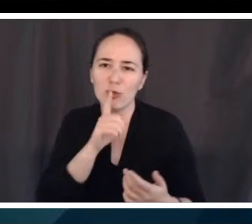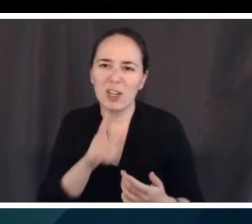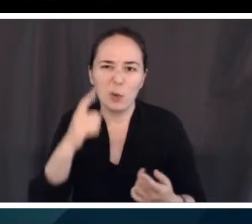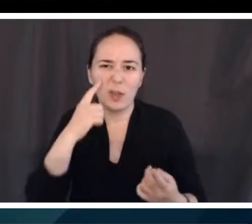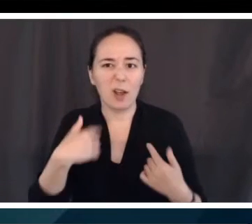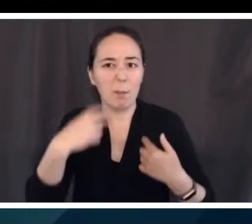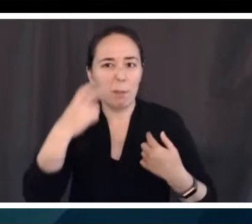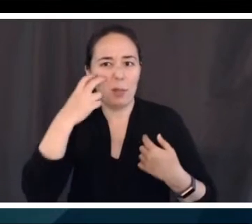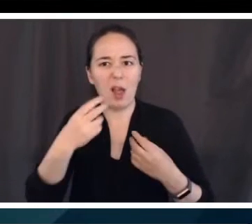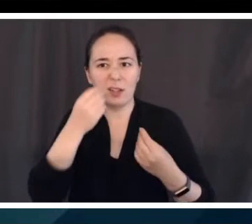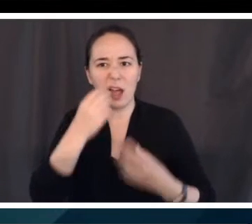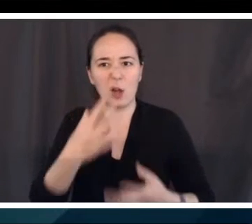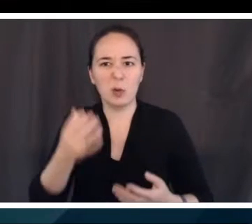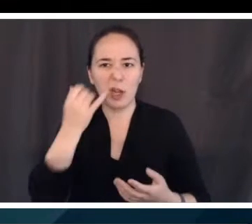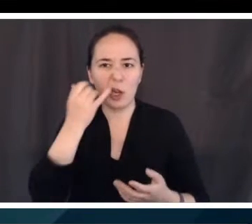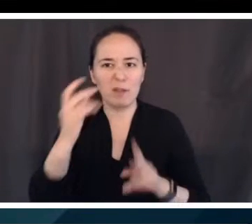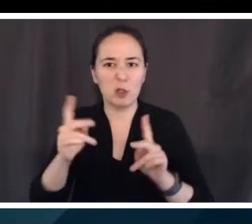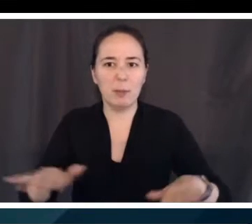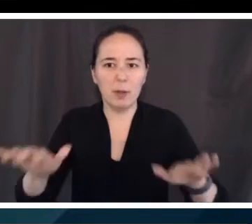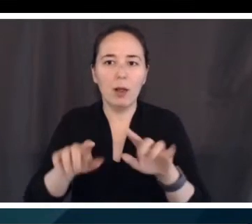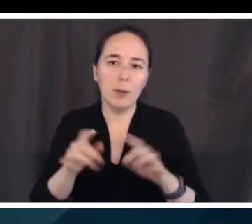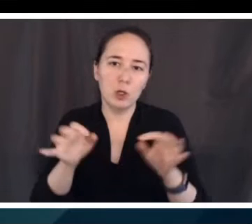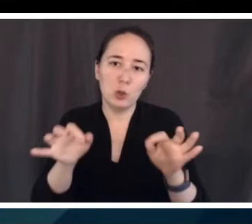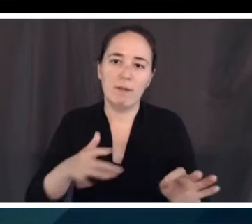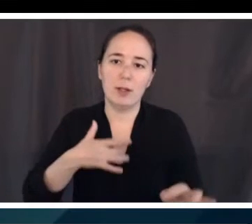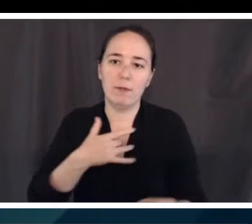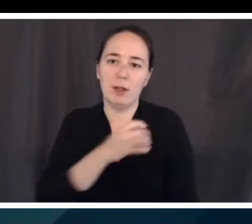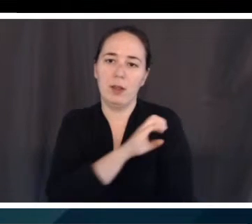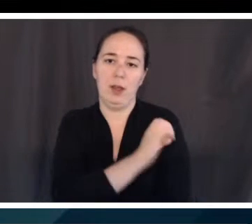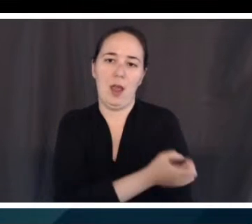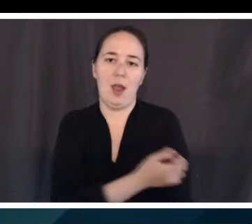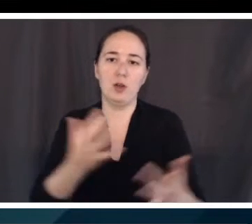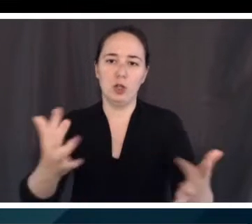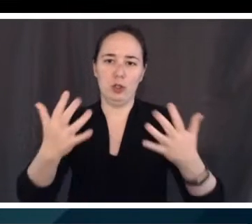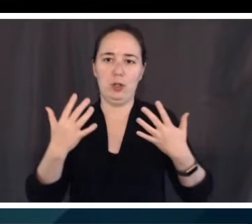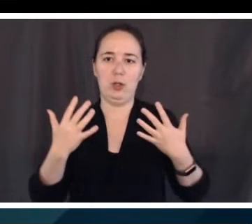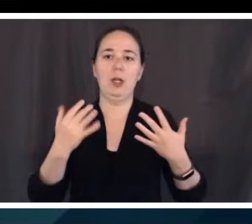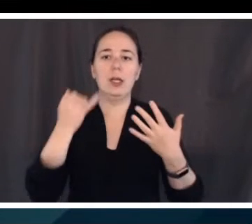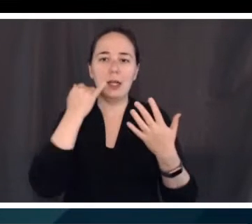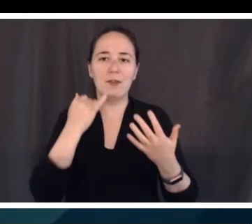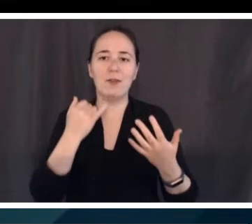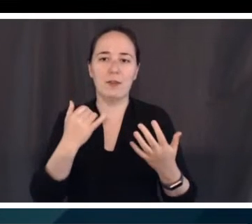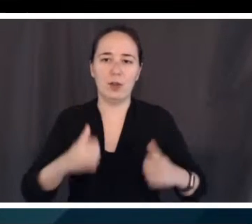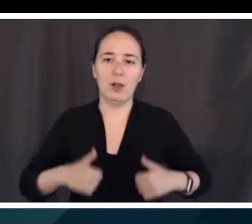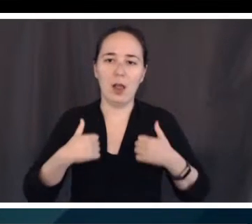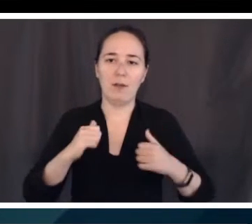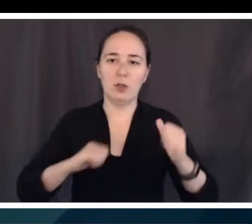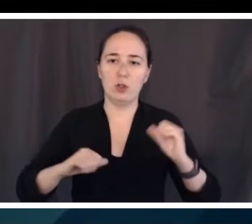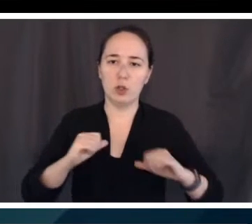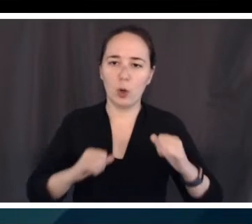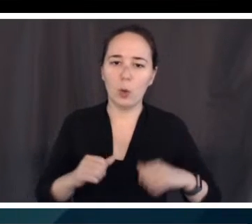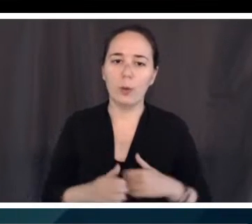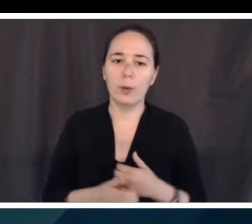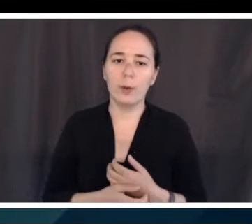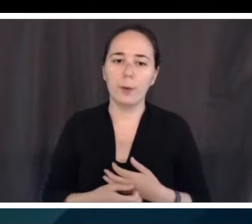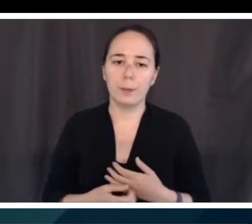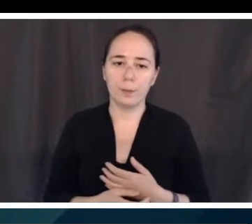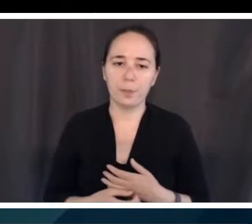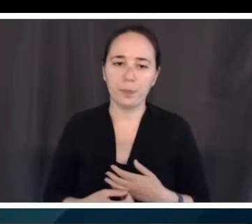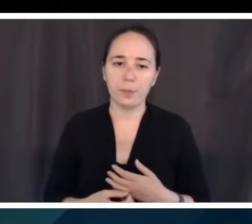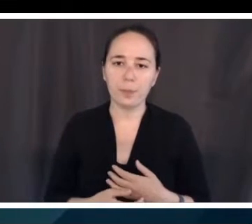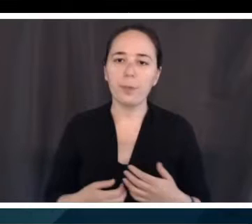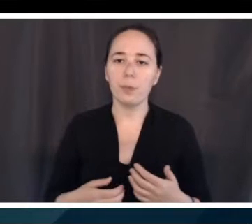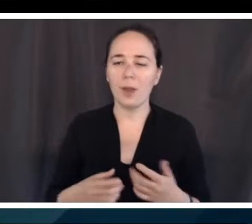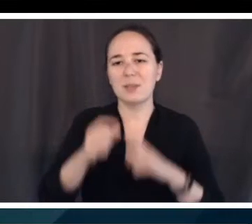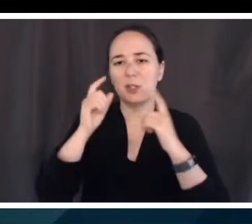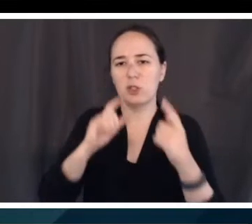there's people around or not, but the energy of live music is really funny, especially the kind of things that I do. I do a lot of rhythm and blues,